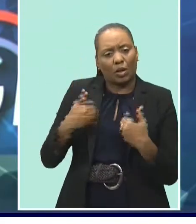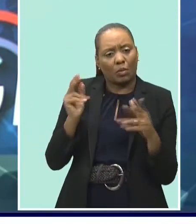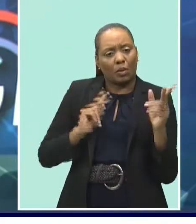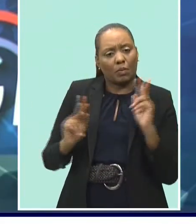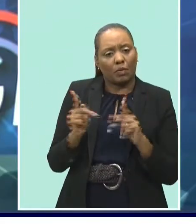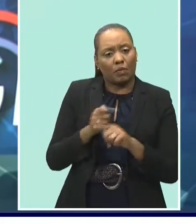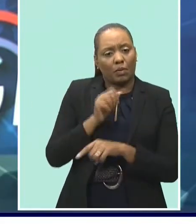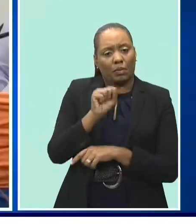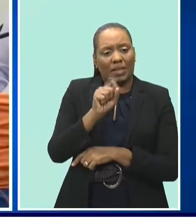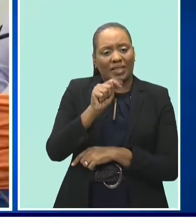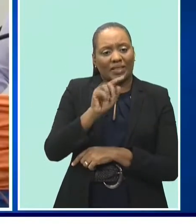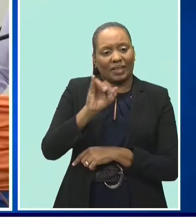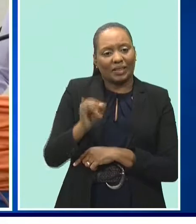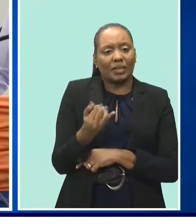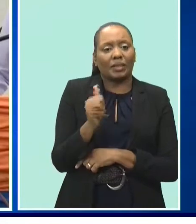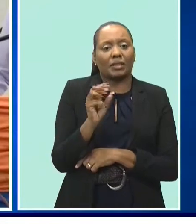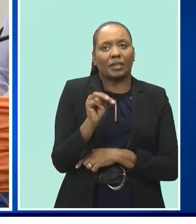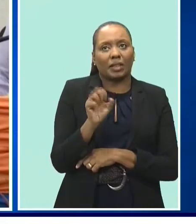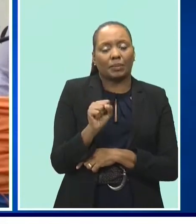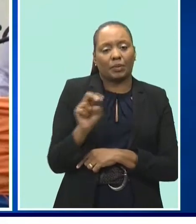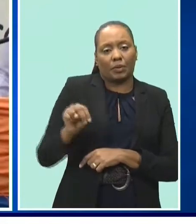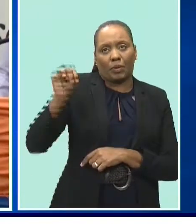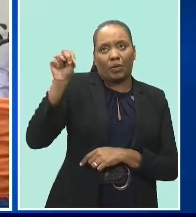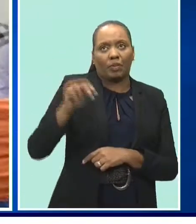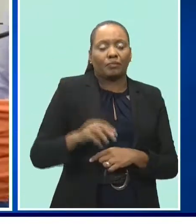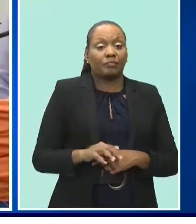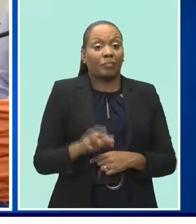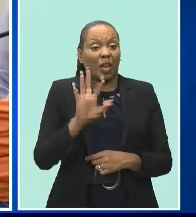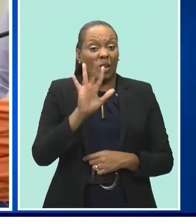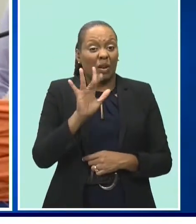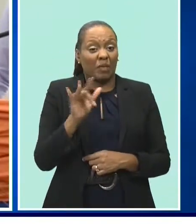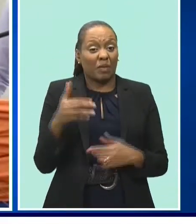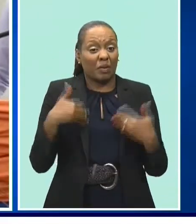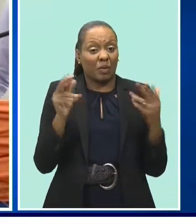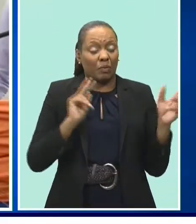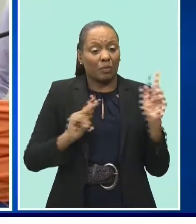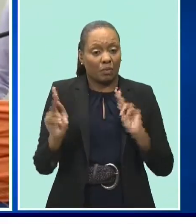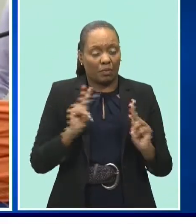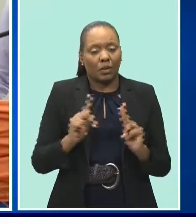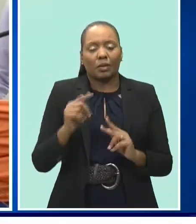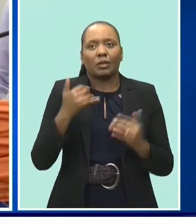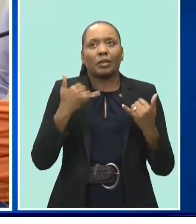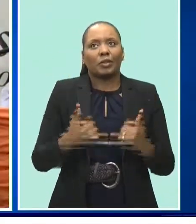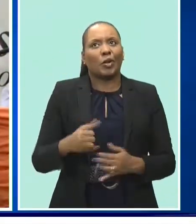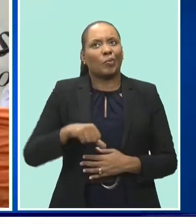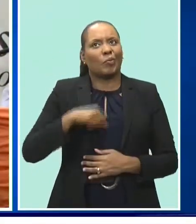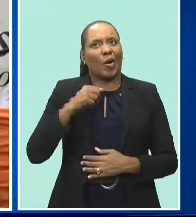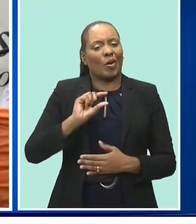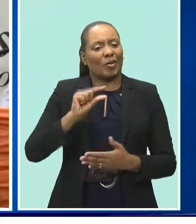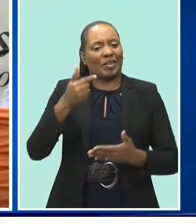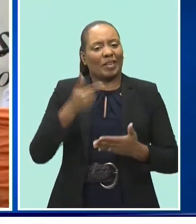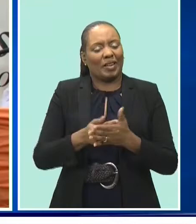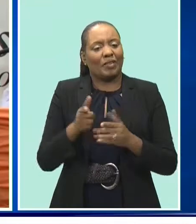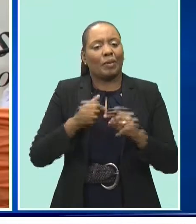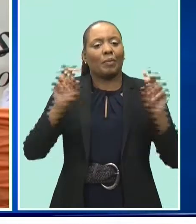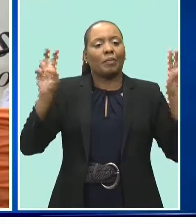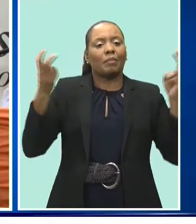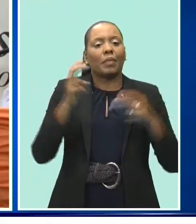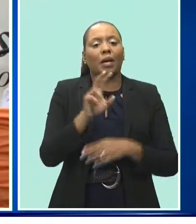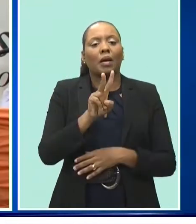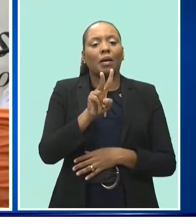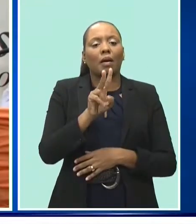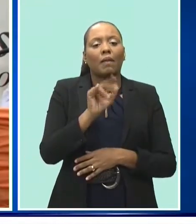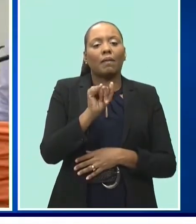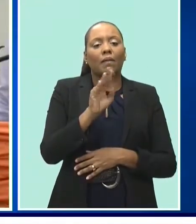North. 25 young people from St. James North are now proud graduates of the Vibes Work and Life